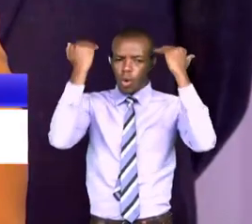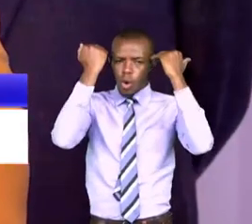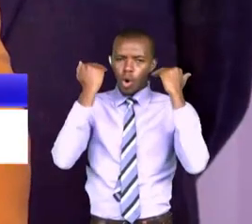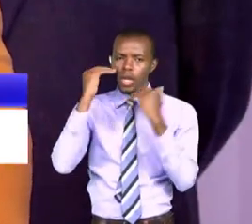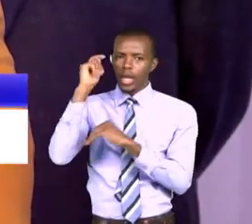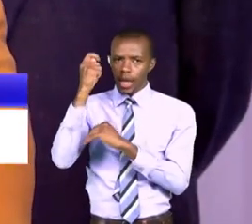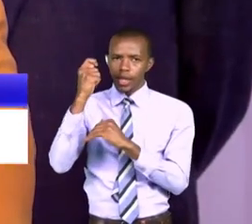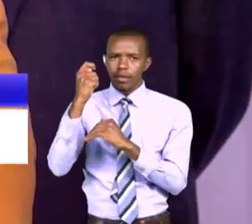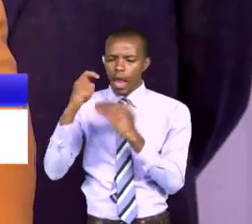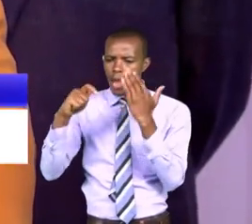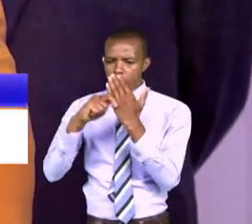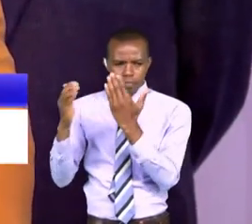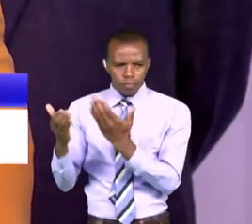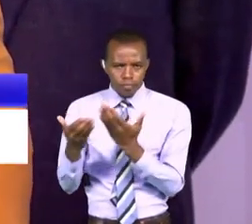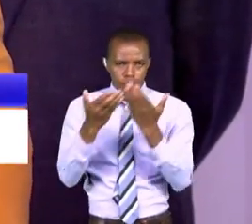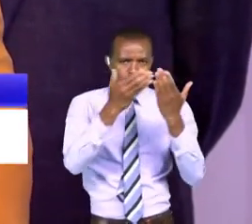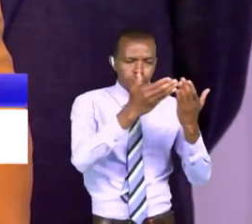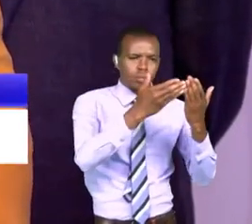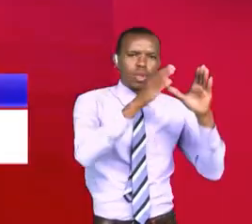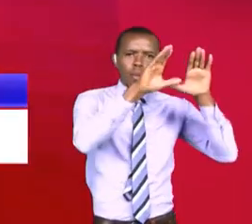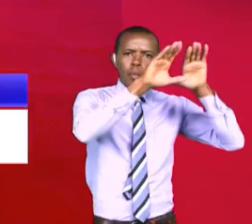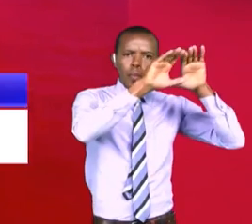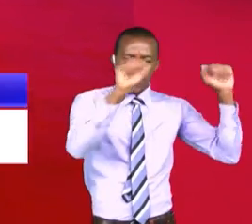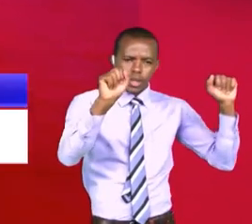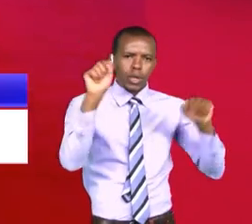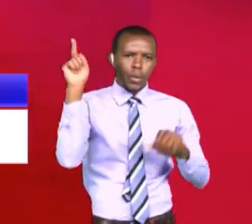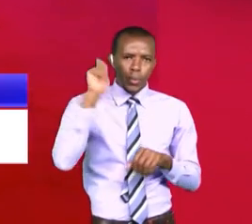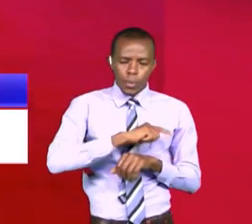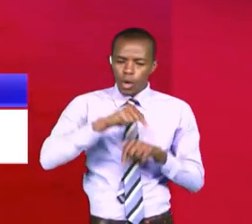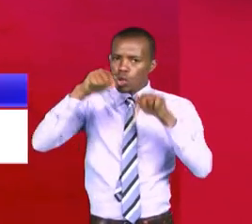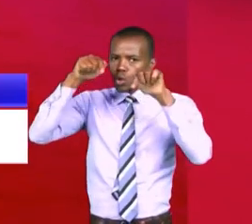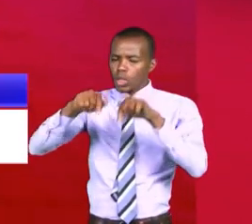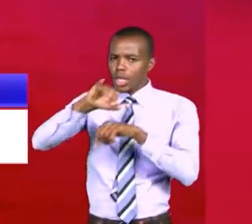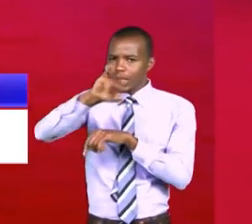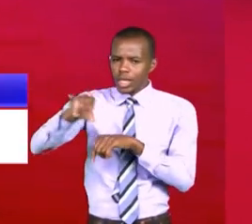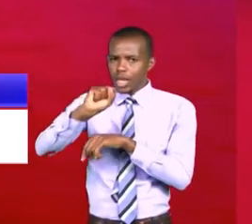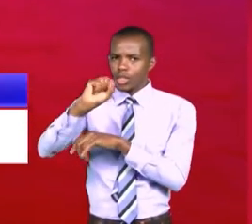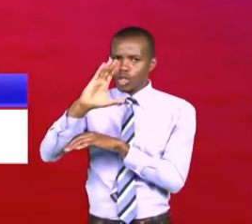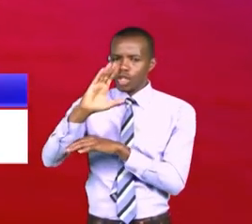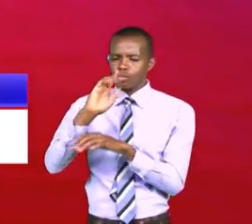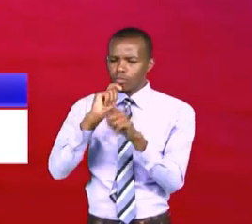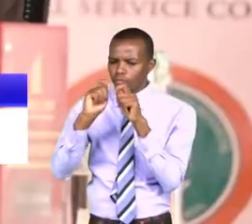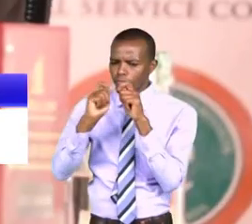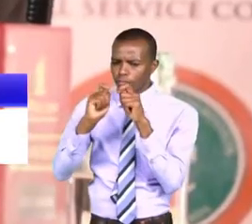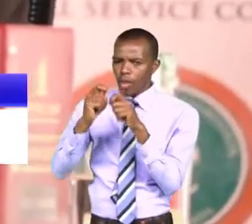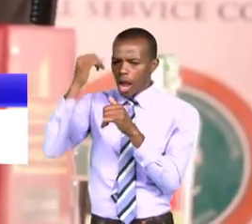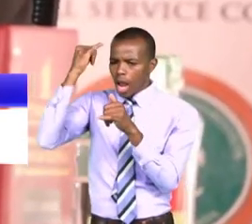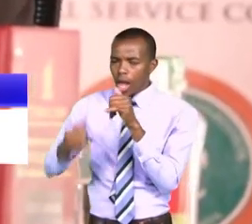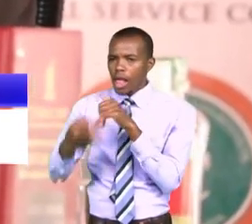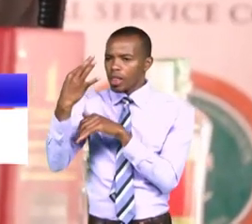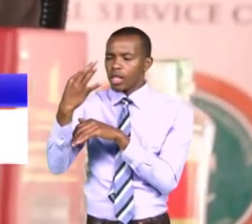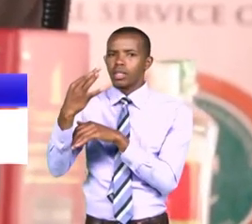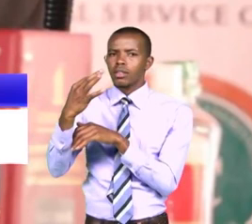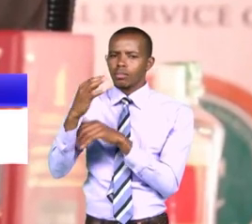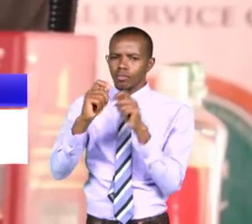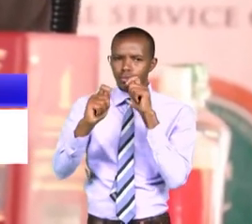has submitted his name to His Excellency the President. Earlier today, the JSC was conducting the last three interviews.